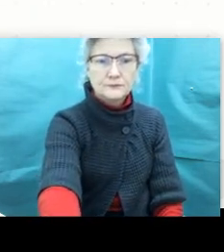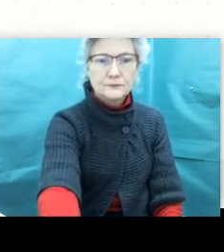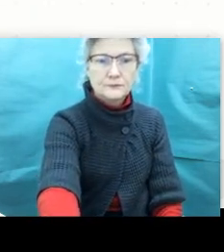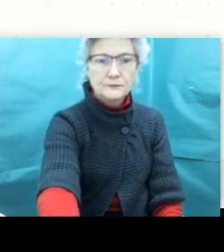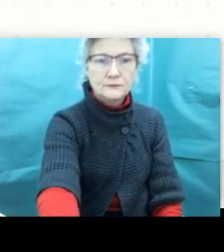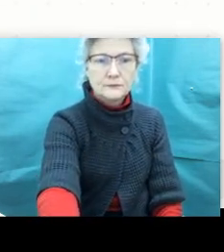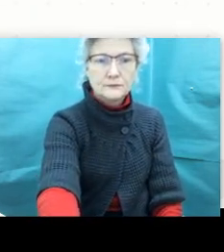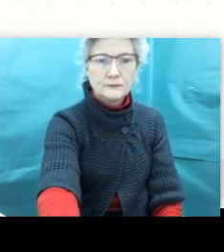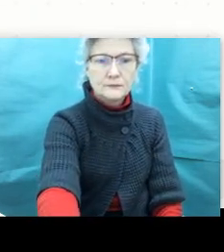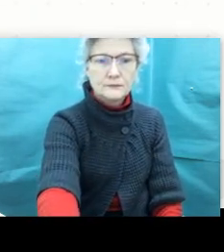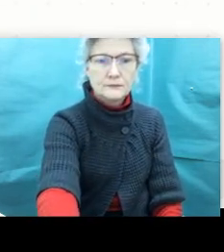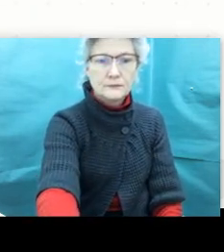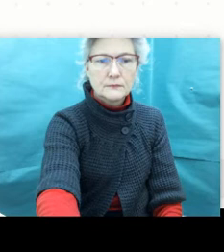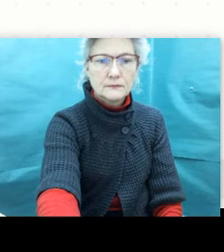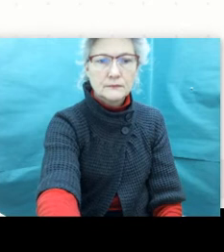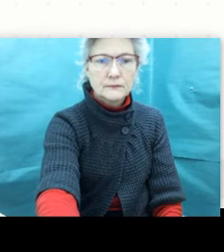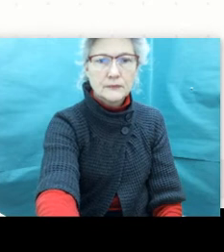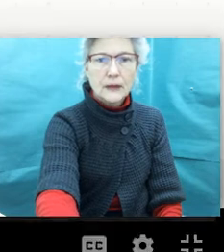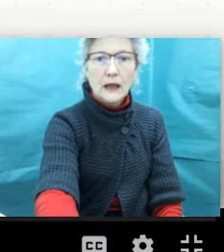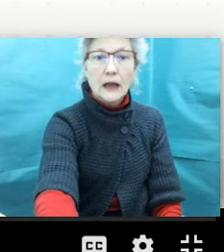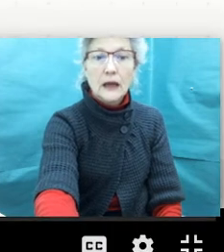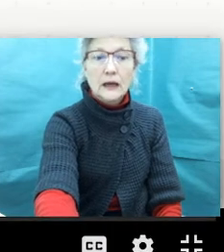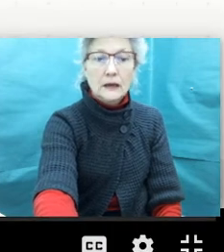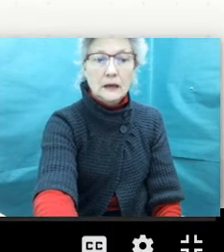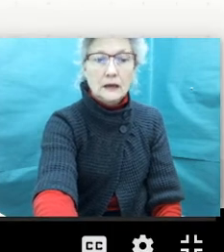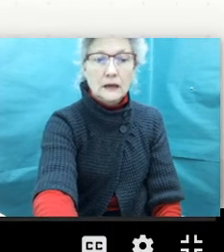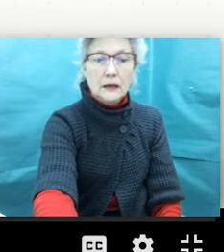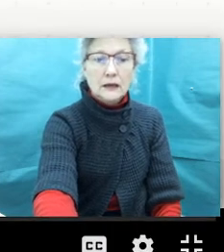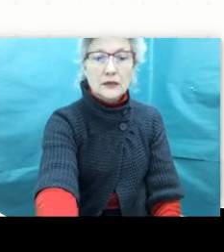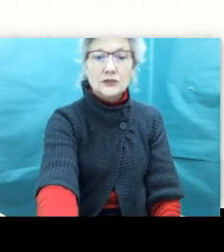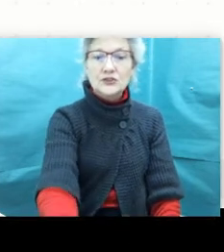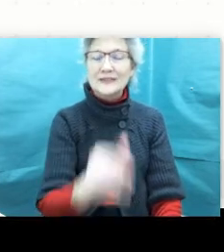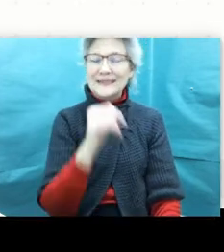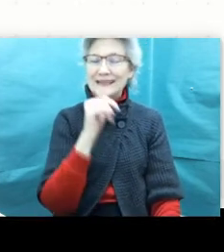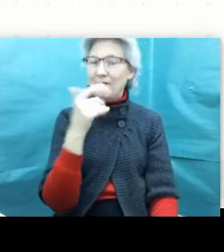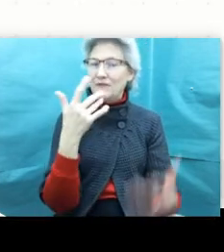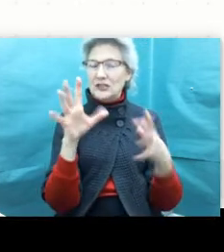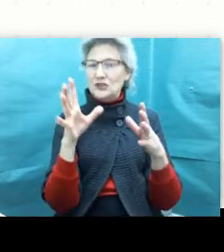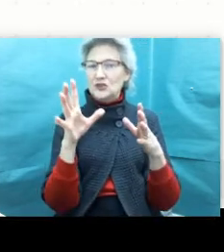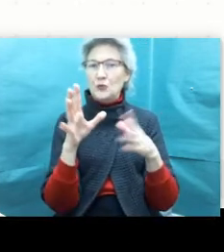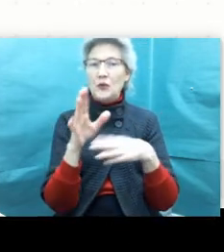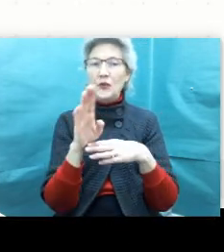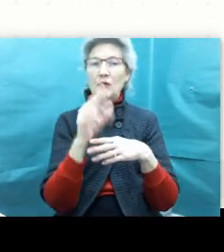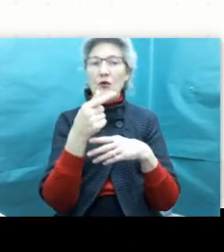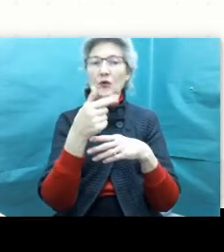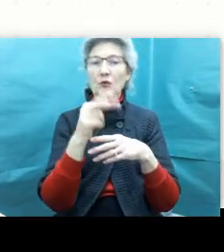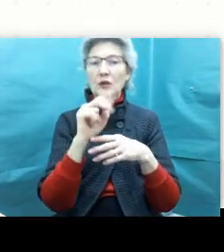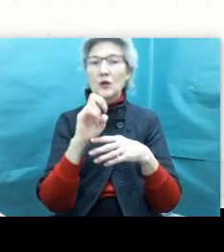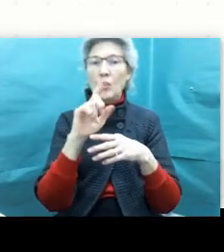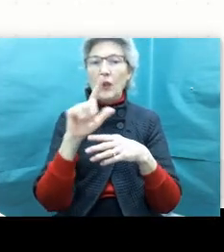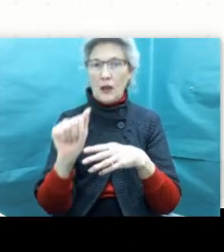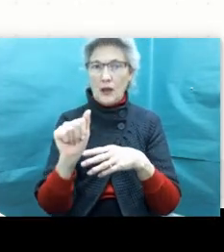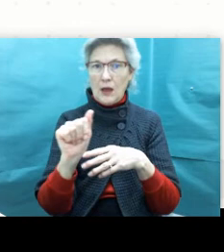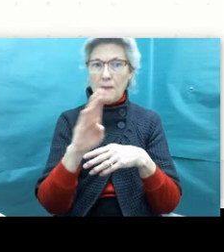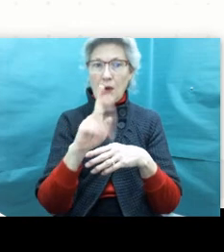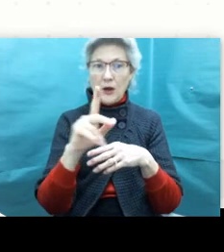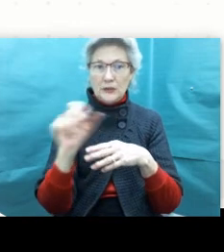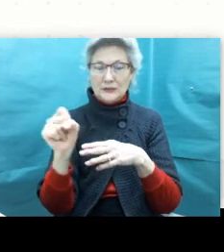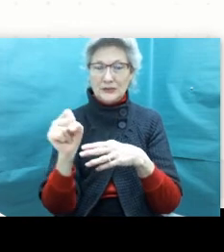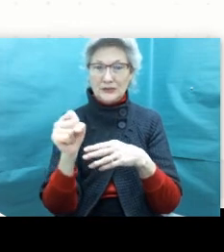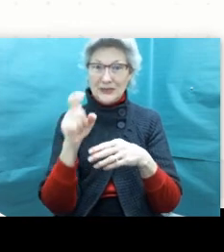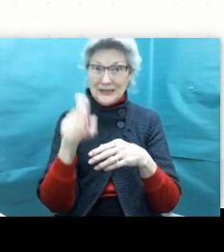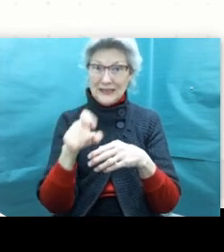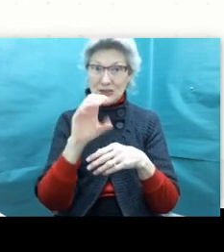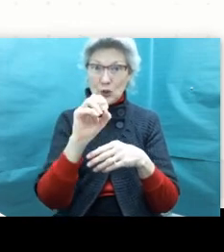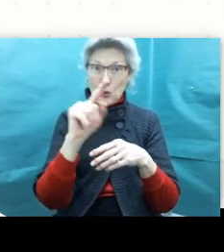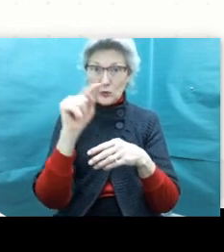Well, Meadow's not done with her granola bars because she still needs the oats. So in the same recipe, you need 2 2/3 cups of oats.